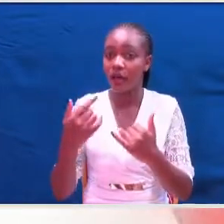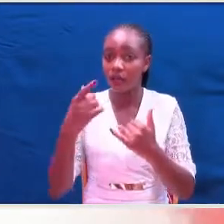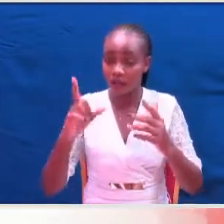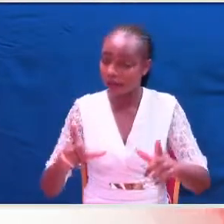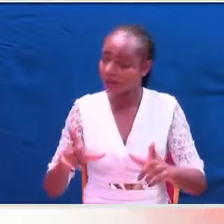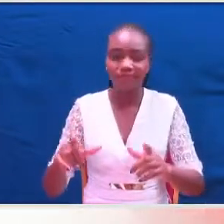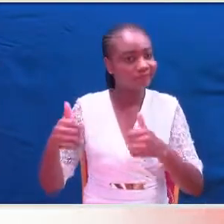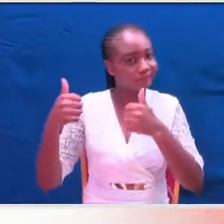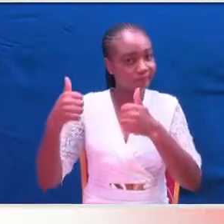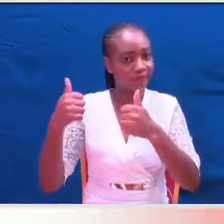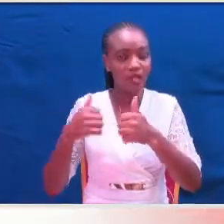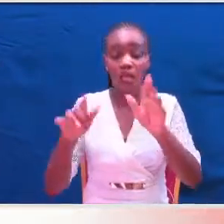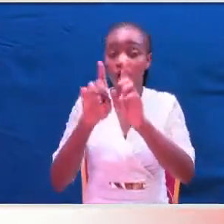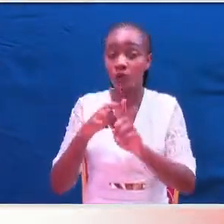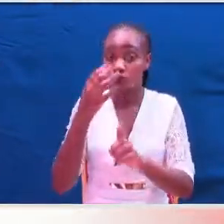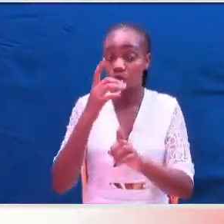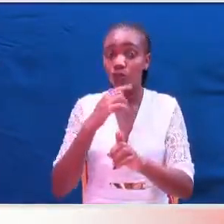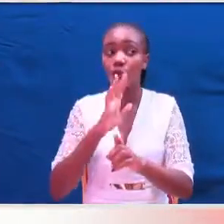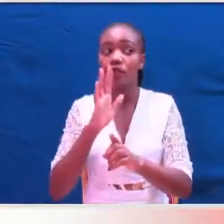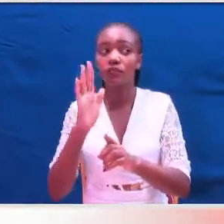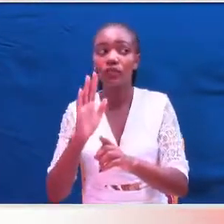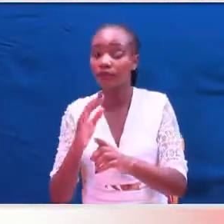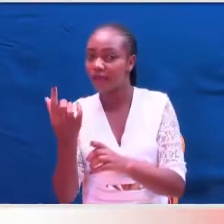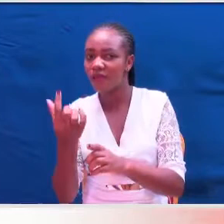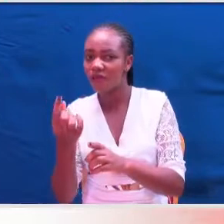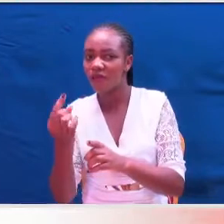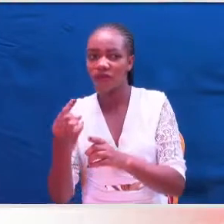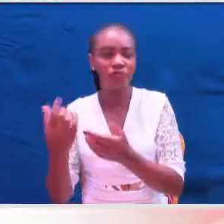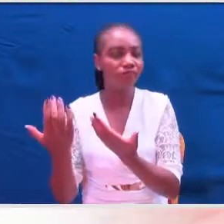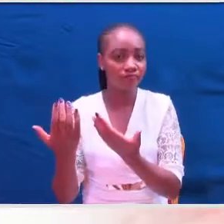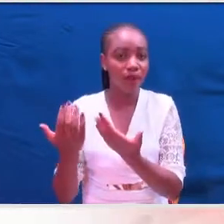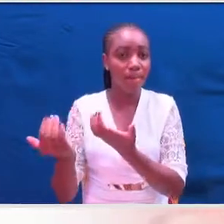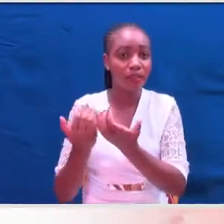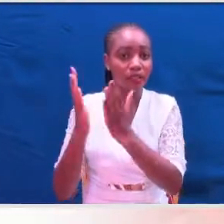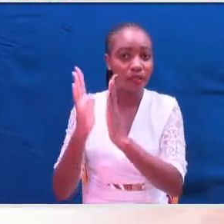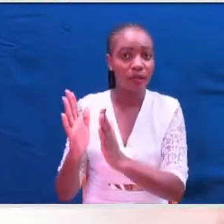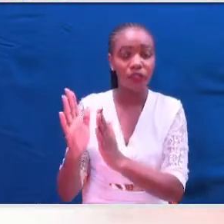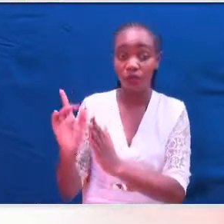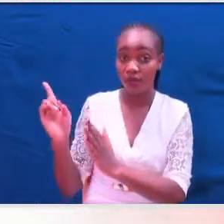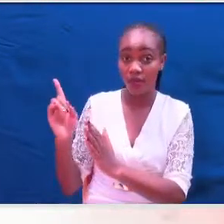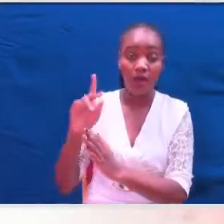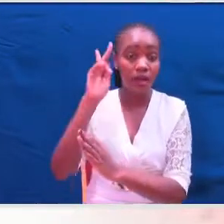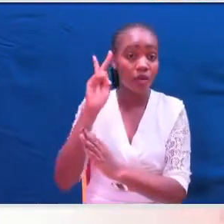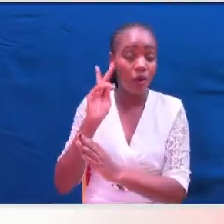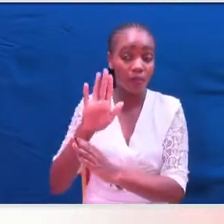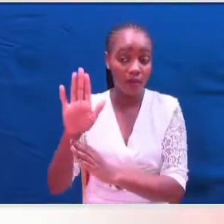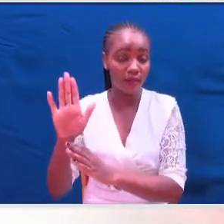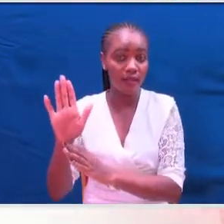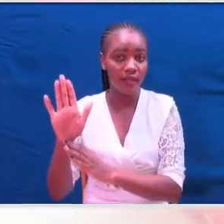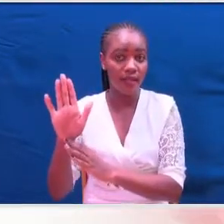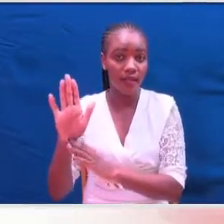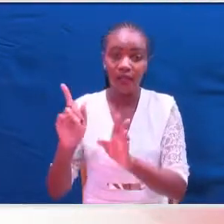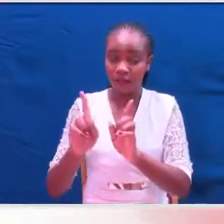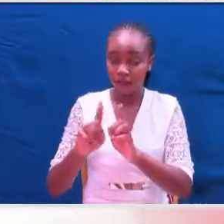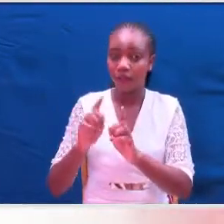kicking. Ruto, who was addressing small-scale traders from Embakasi and Starehe at his current residence, took a swipe